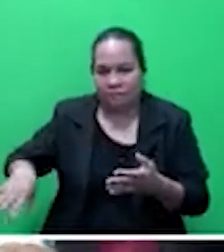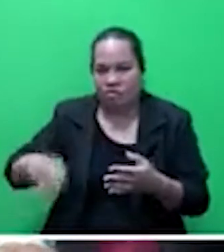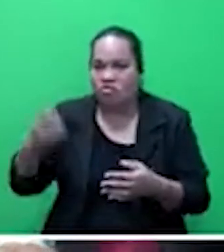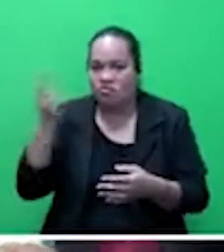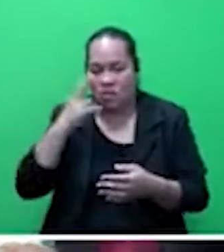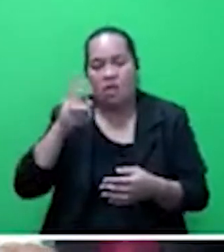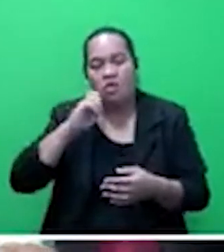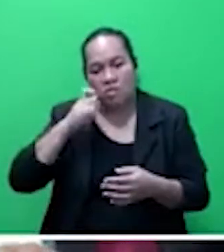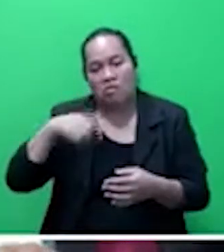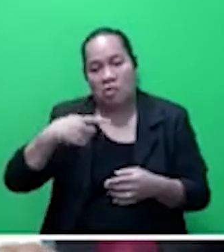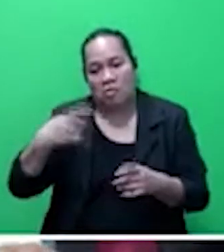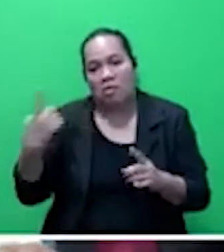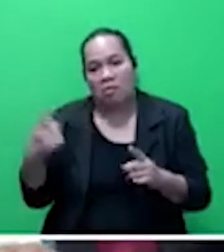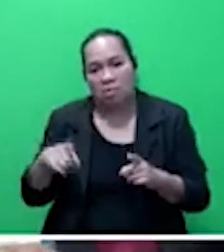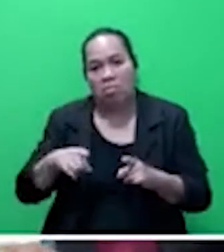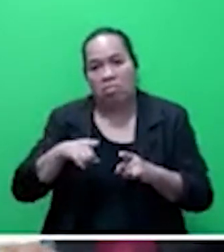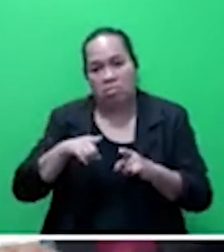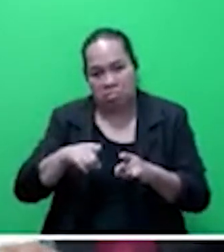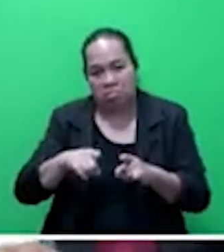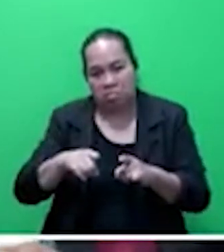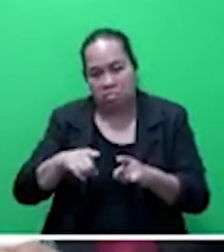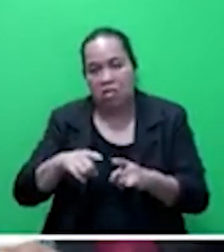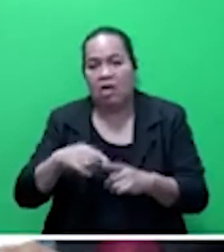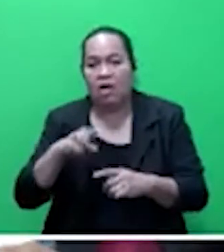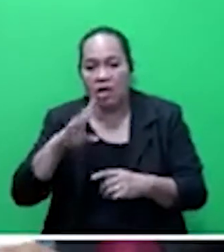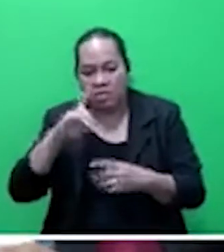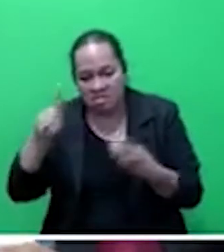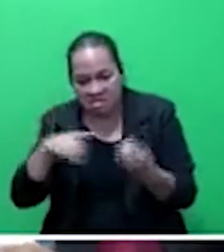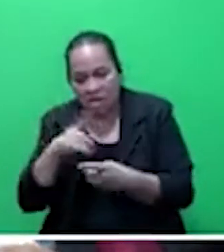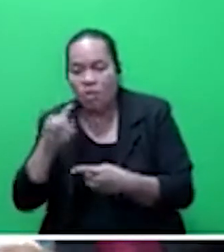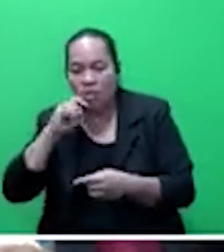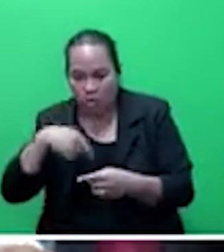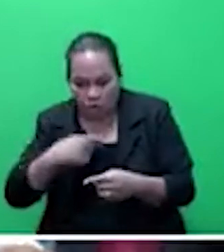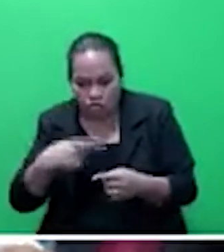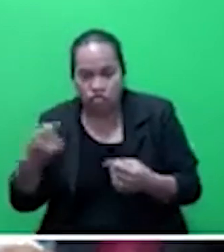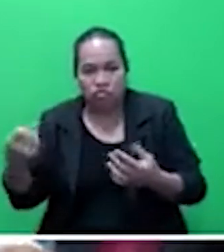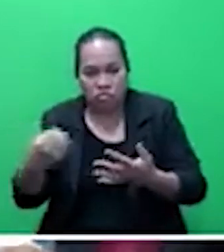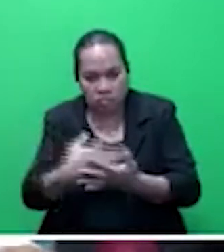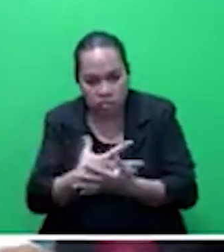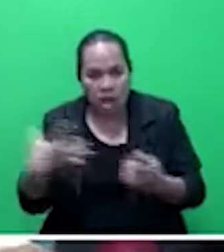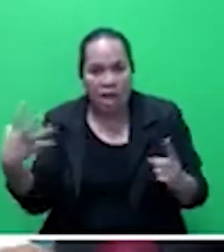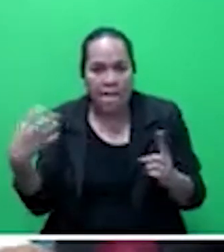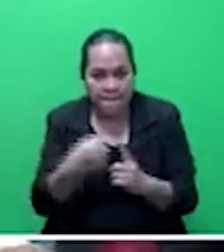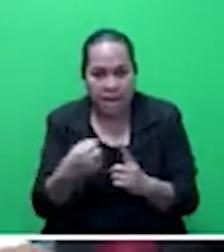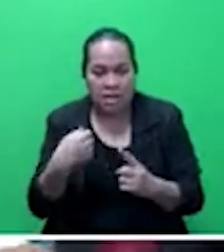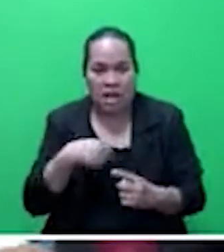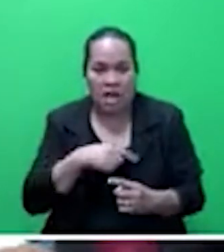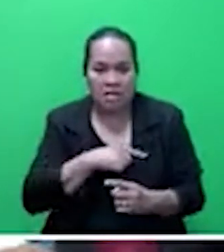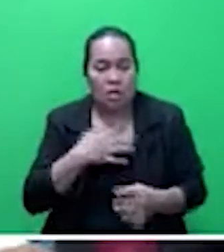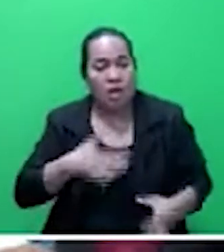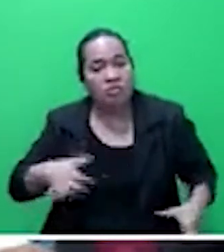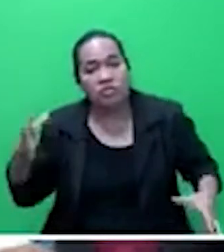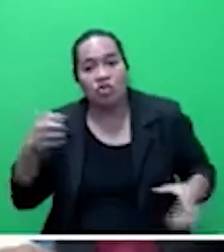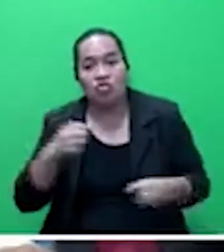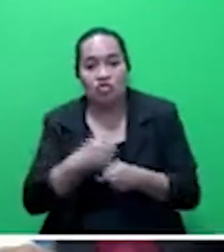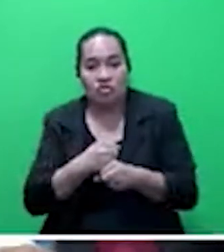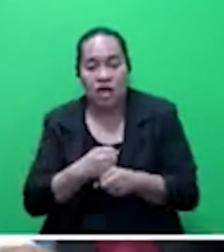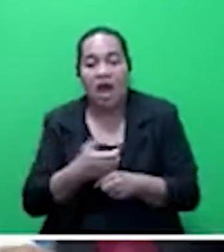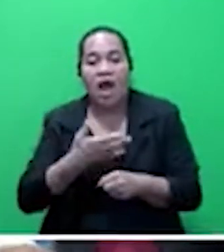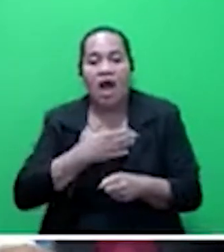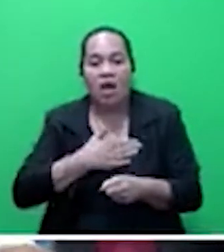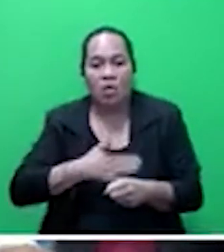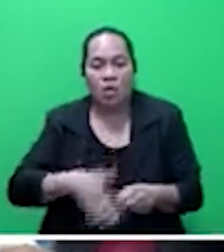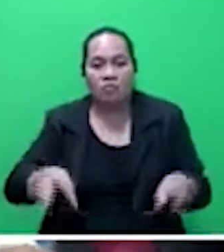disasters as they will somehow or other affect or impact us. To conclude, Mr. Speaker, I would like to